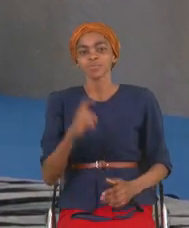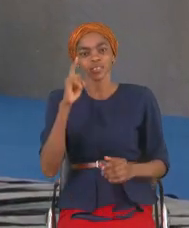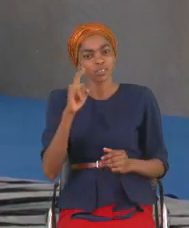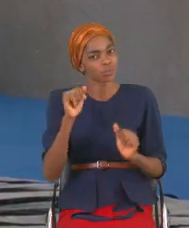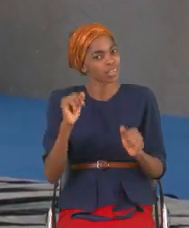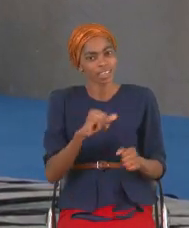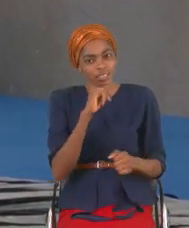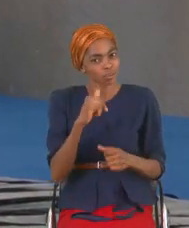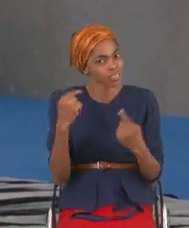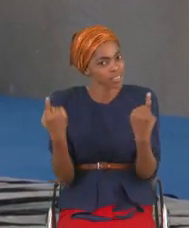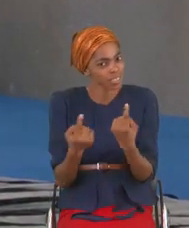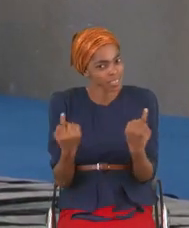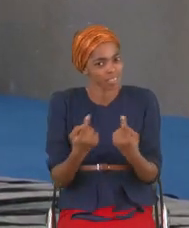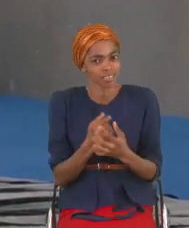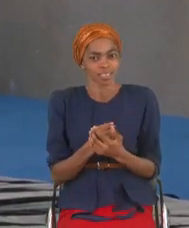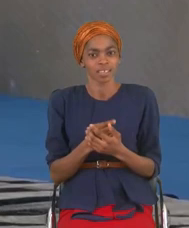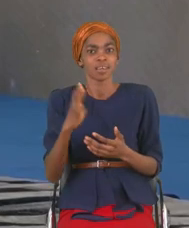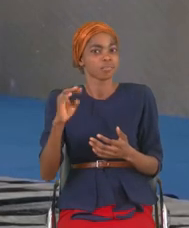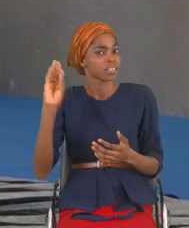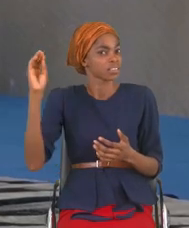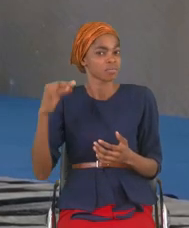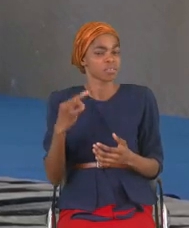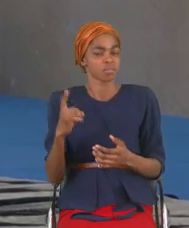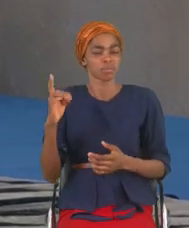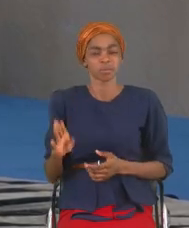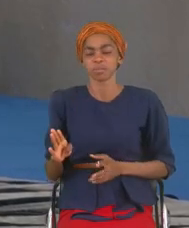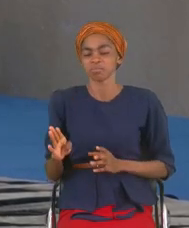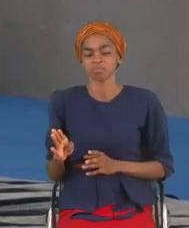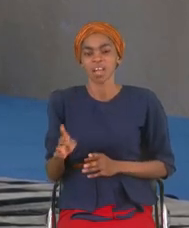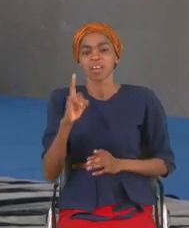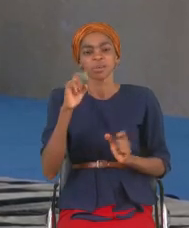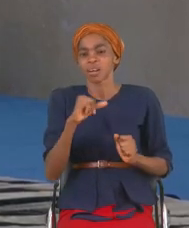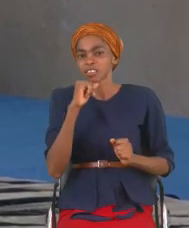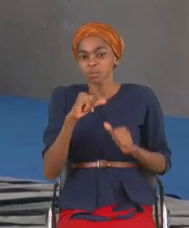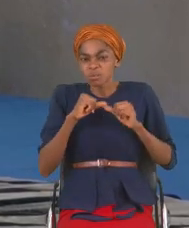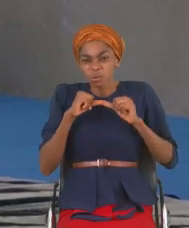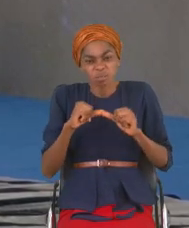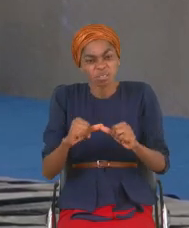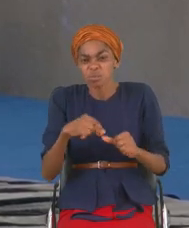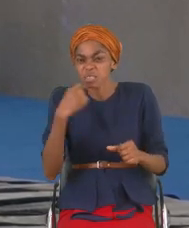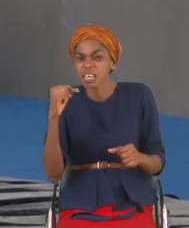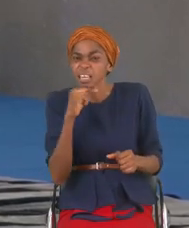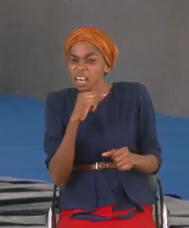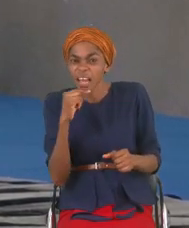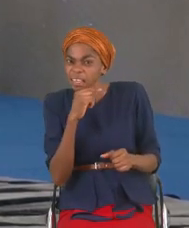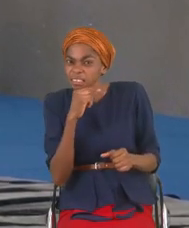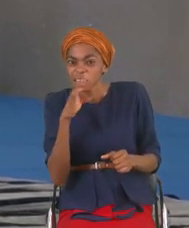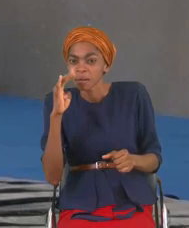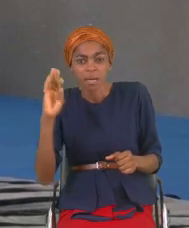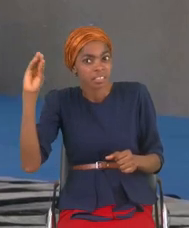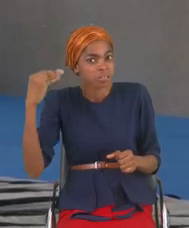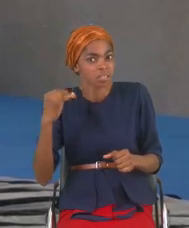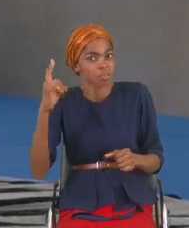see now by the grace of god you cannot keep on telling lies but the